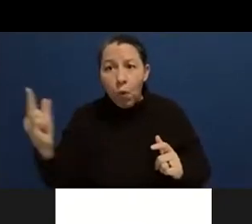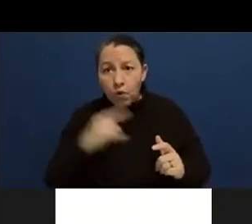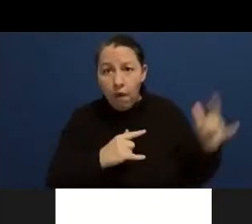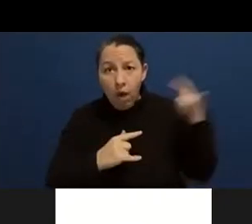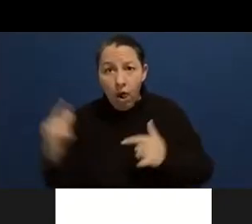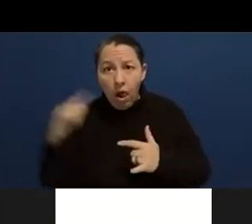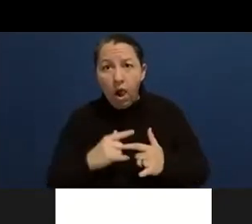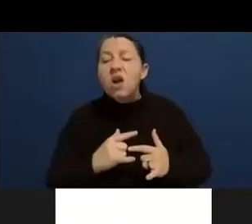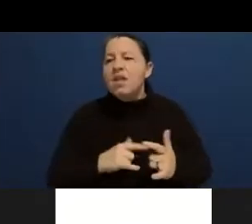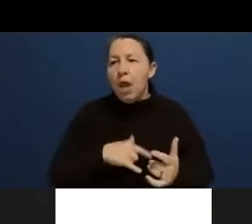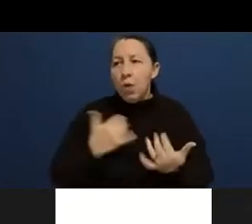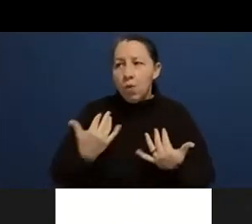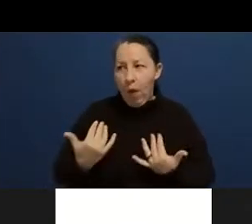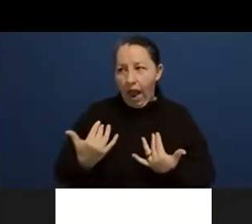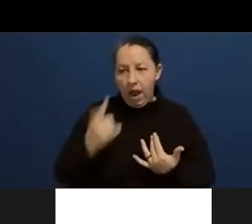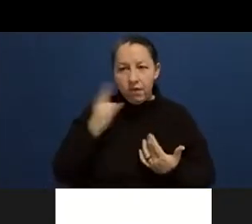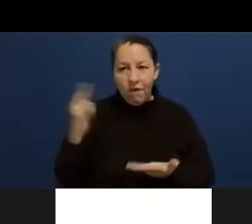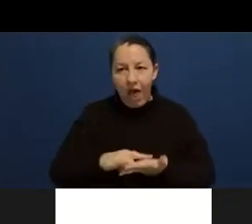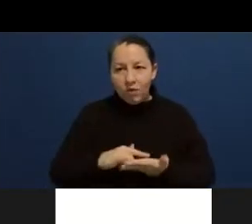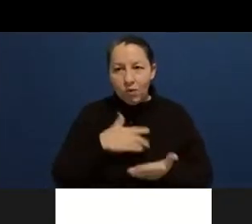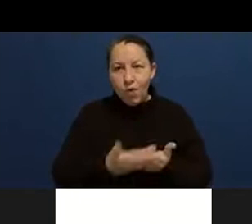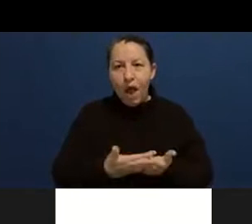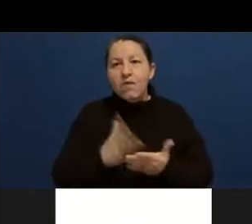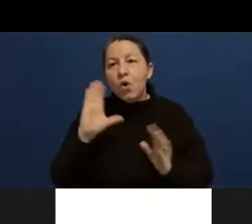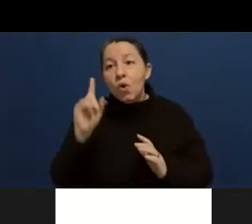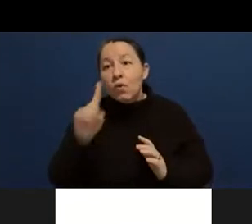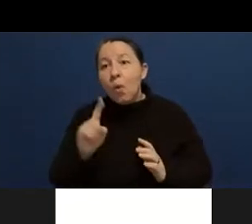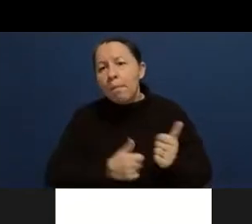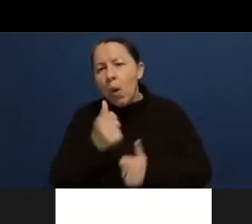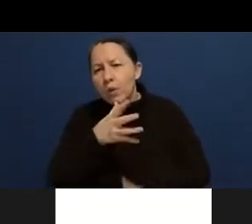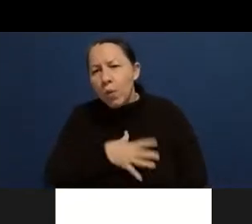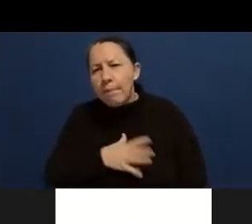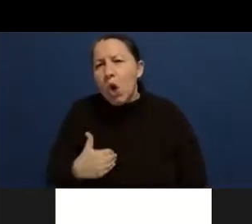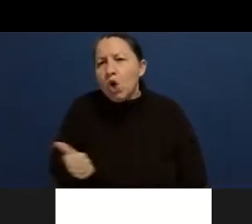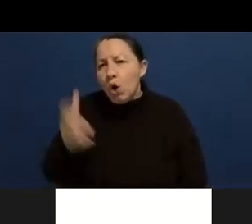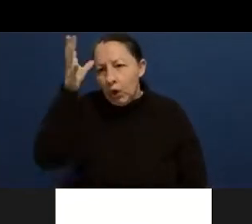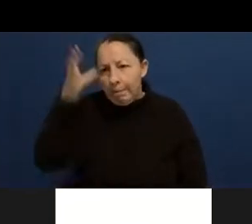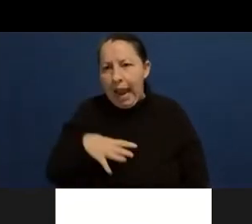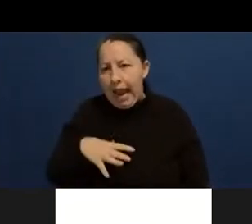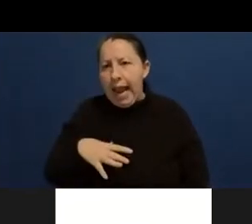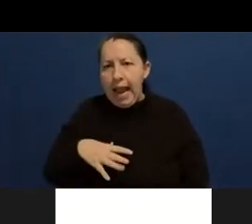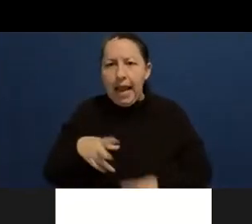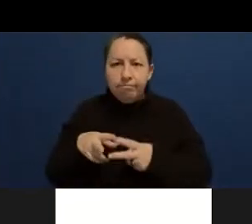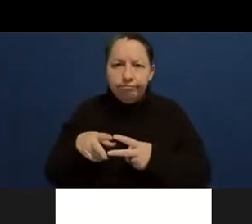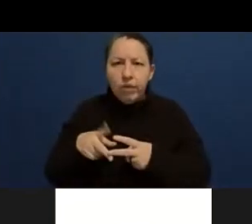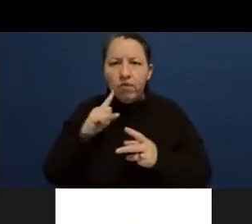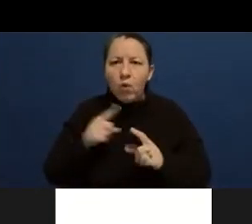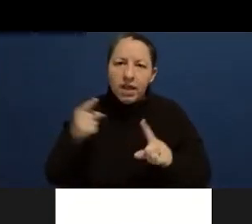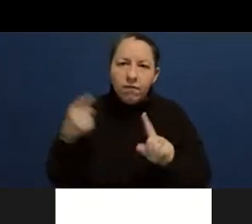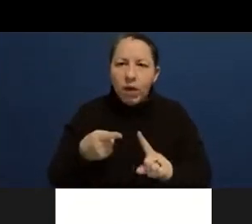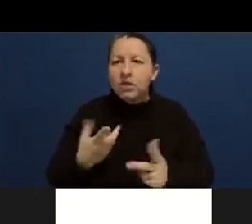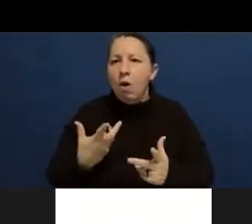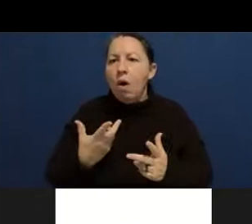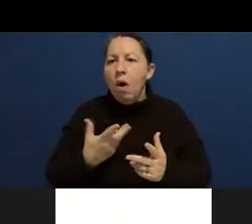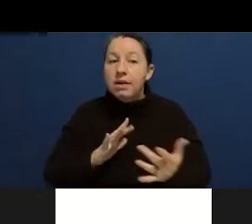those flights to come in, and they would look for primarily women or younger men to target and make contact with